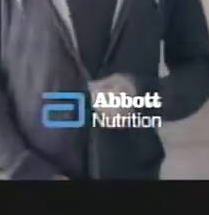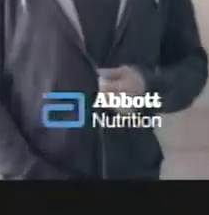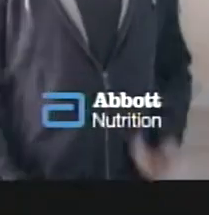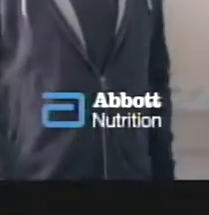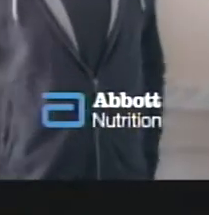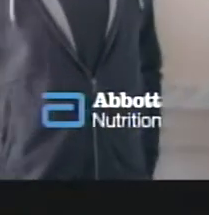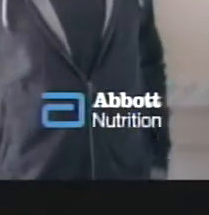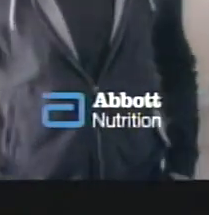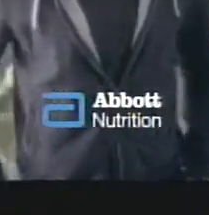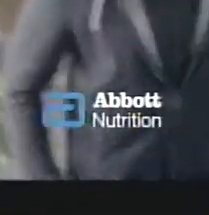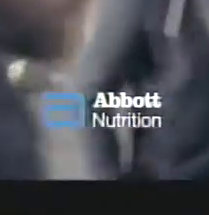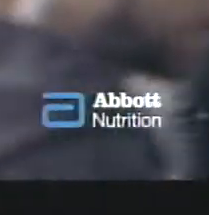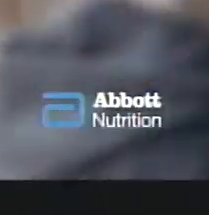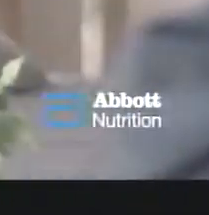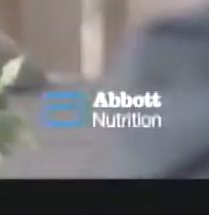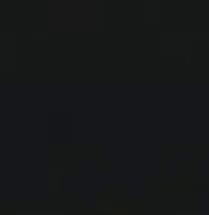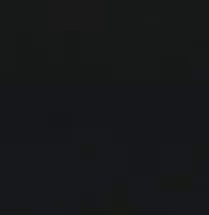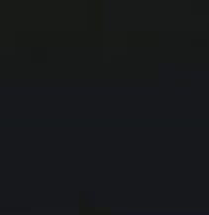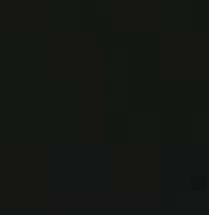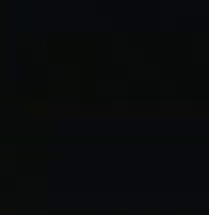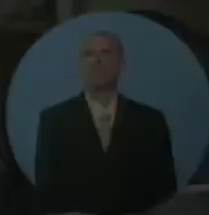Lucerna, keep being you.